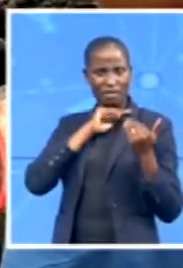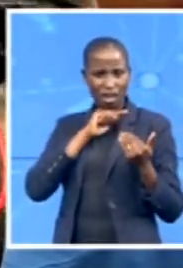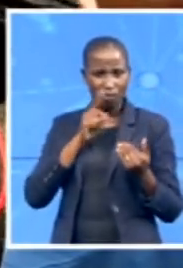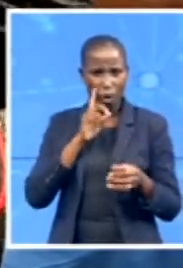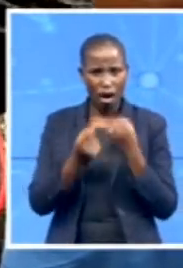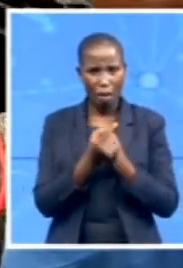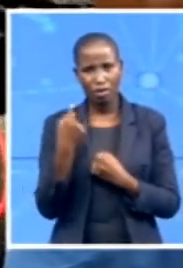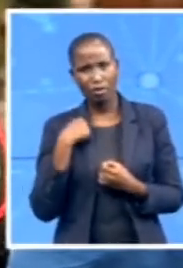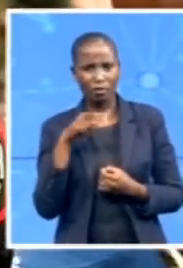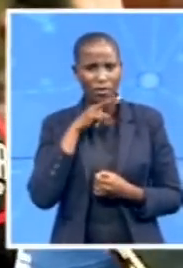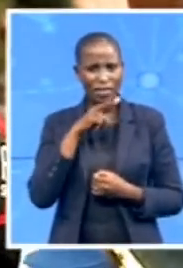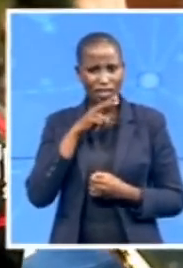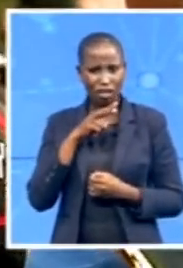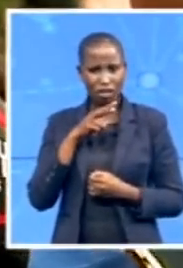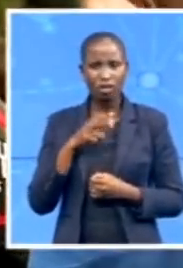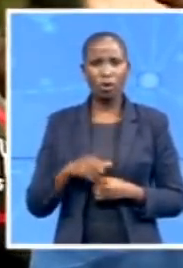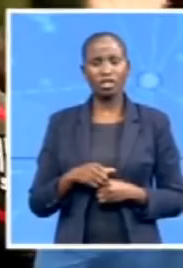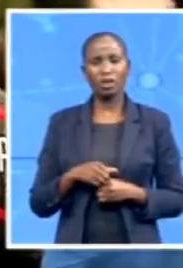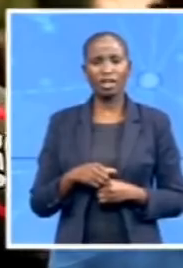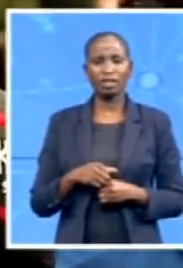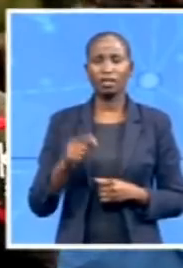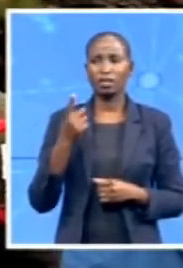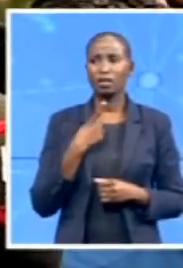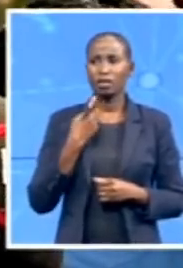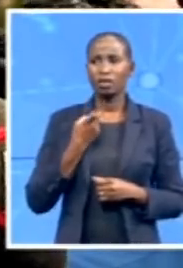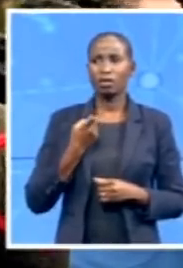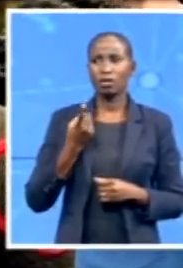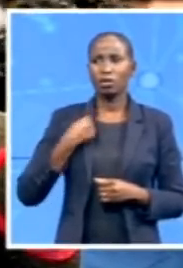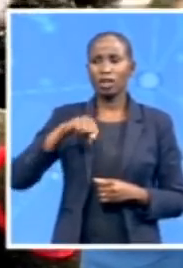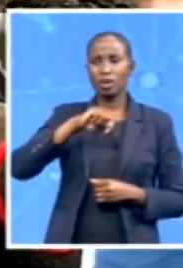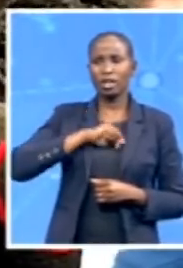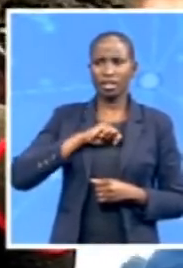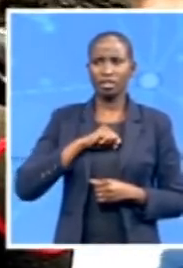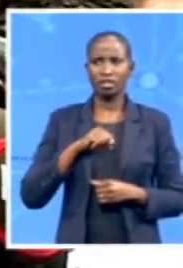di-hooligan rona. Rona re ka mmontsha hooligan ke eng if a batla go itse gore hooligan ke